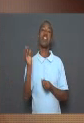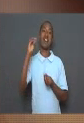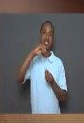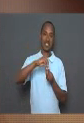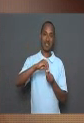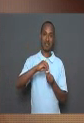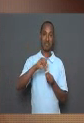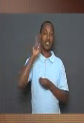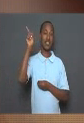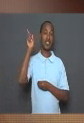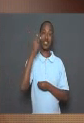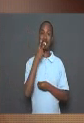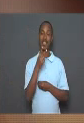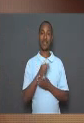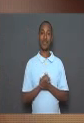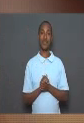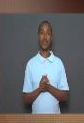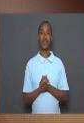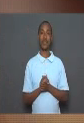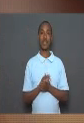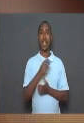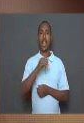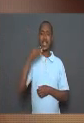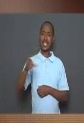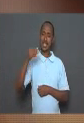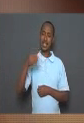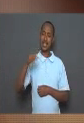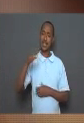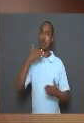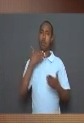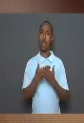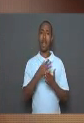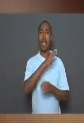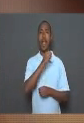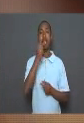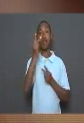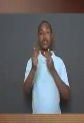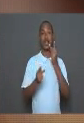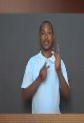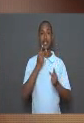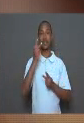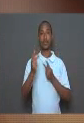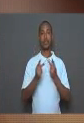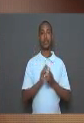added. The tubes are shaken well and then observed.